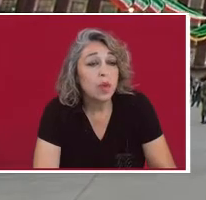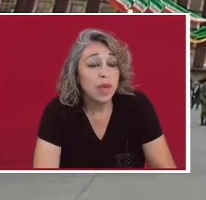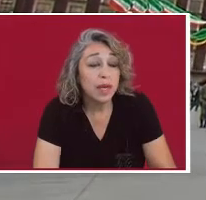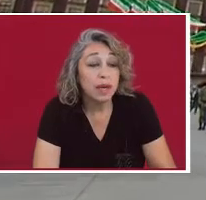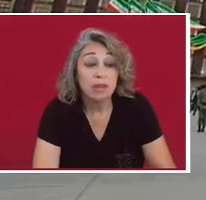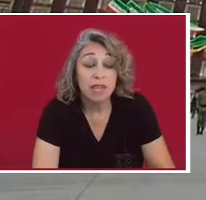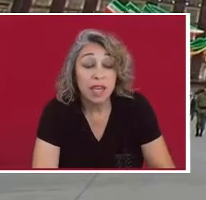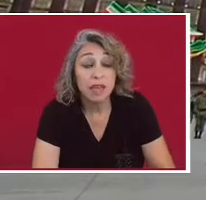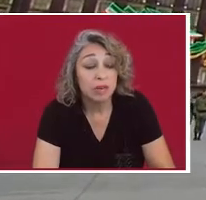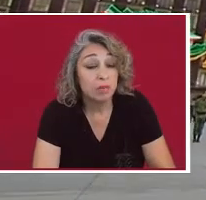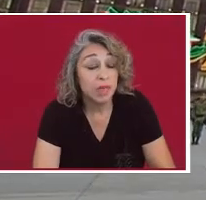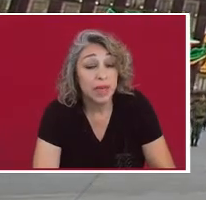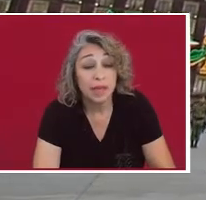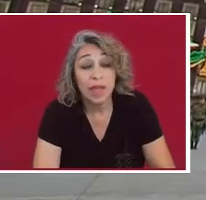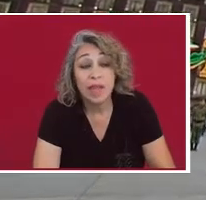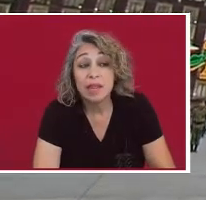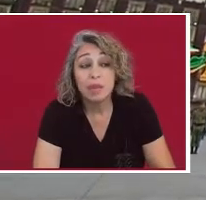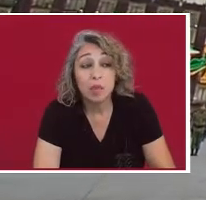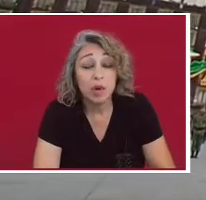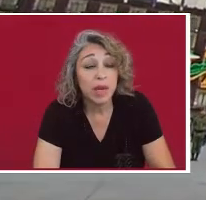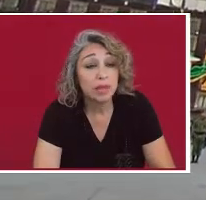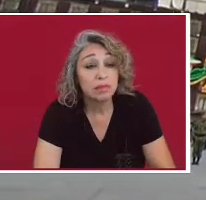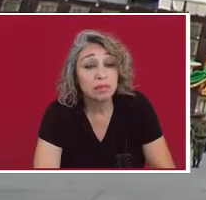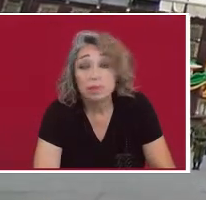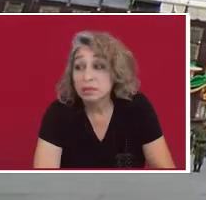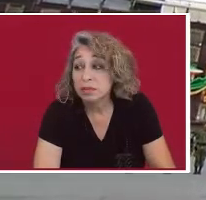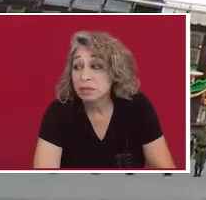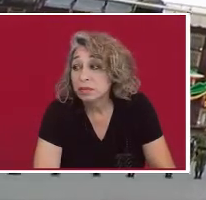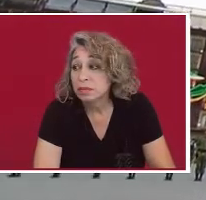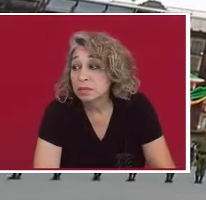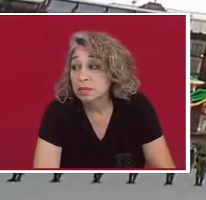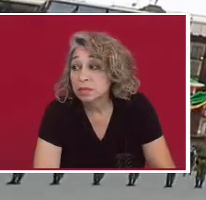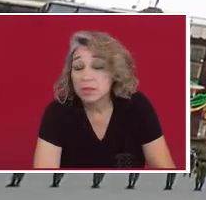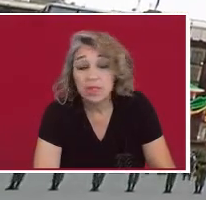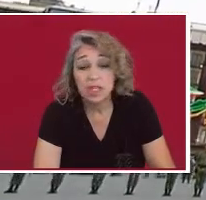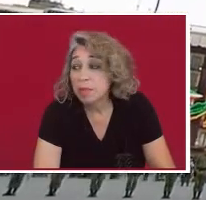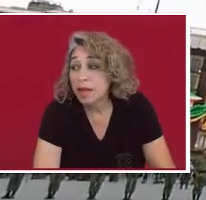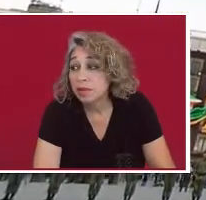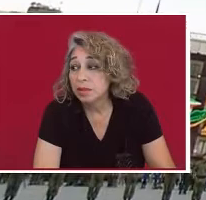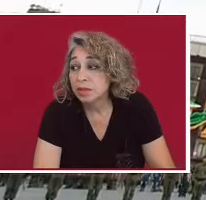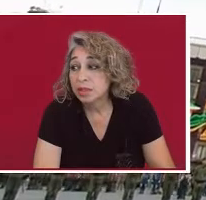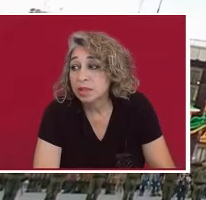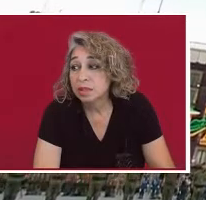we waited all day from like 8 in the morning till about